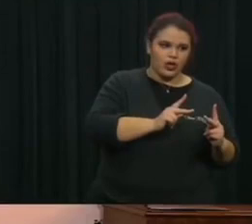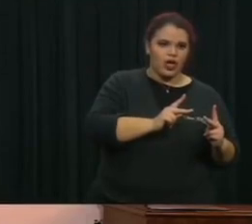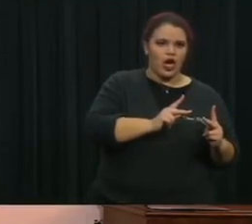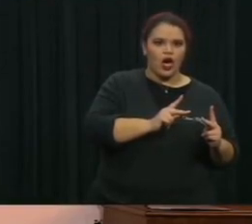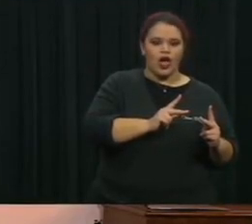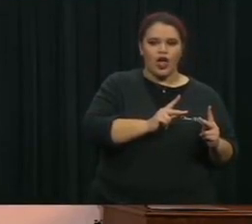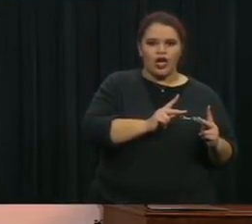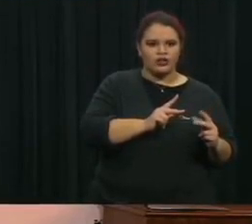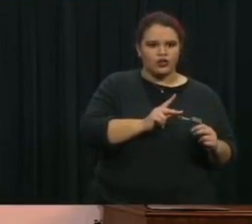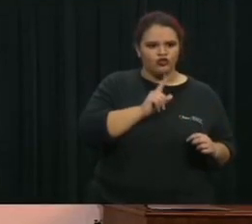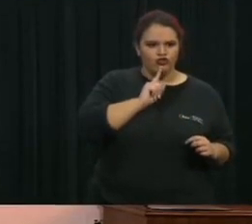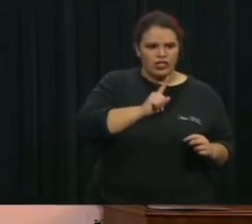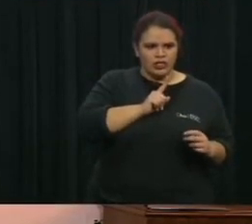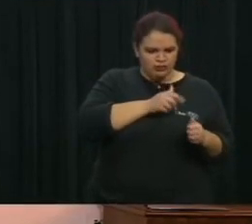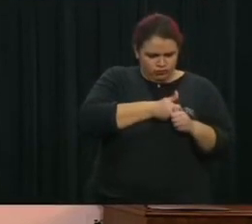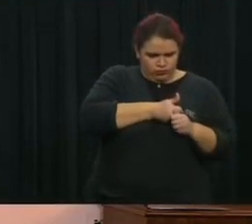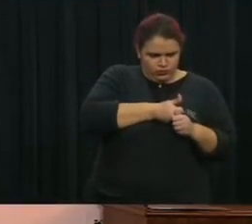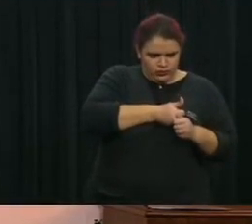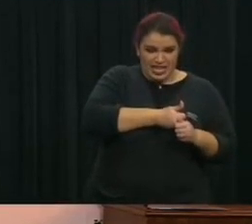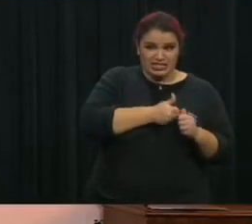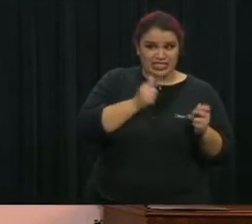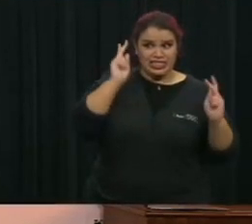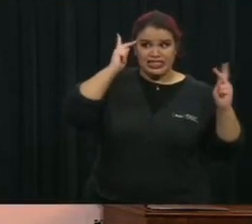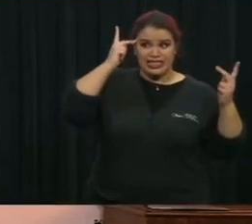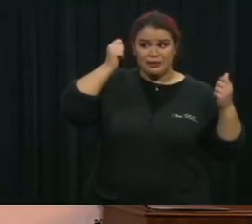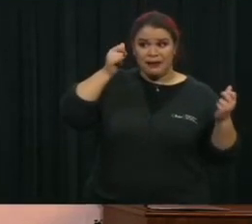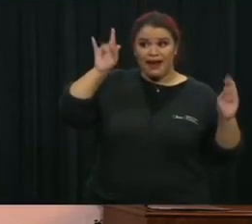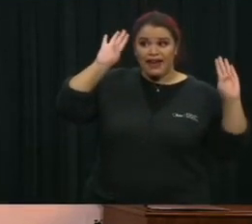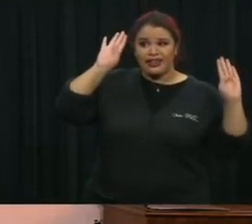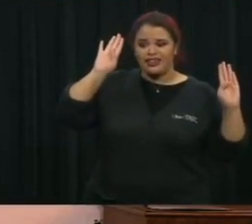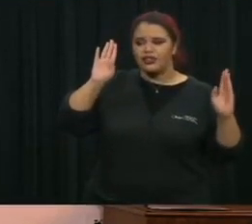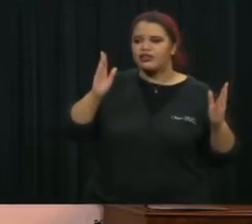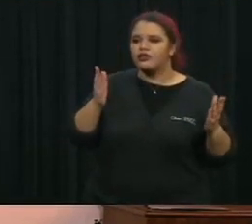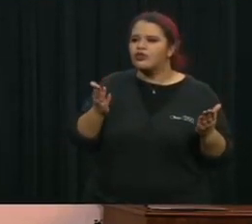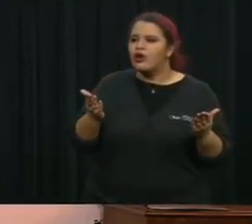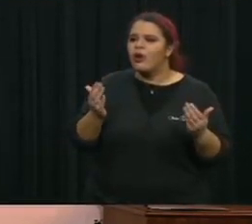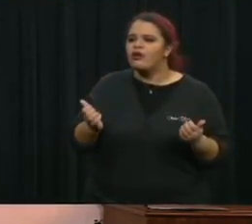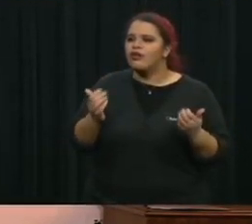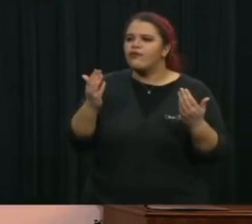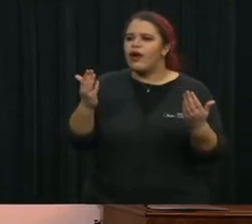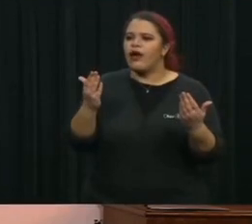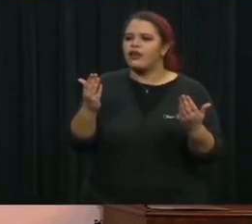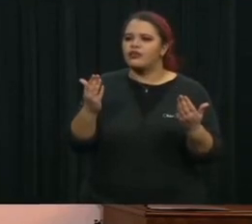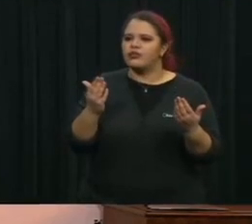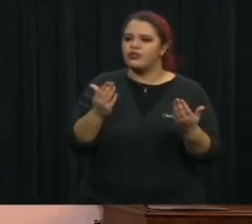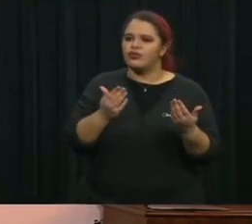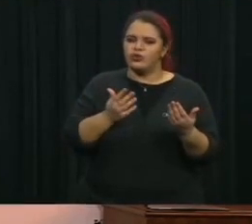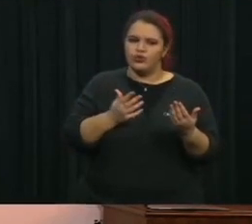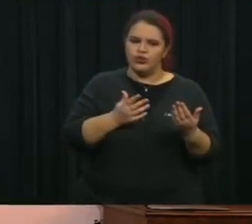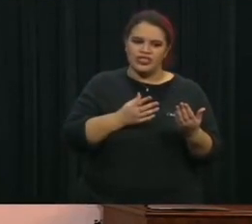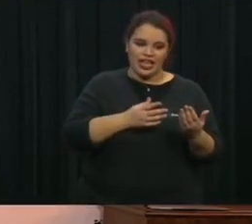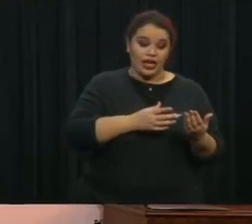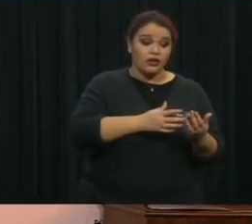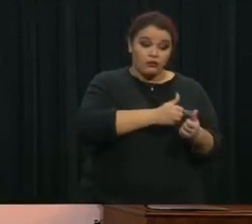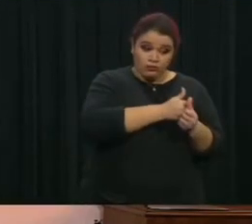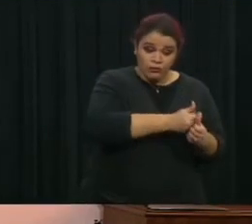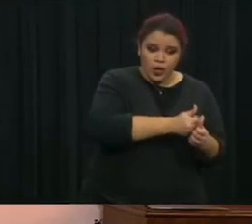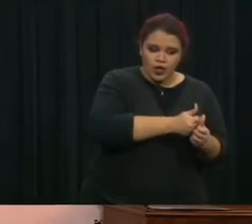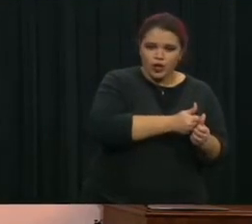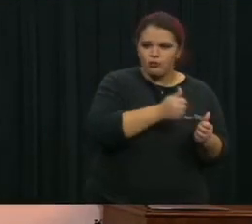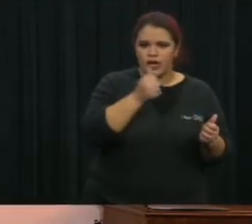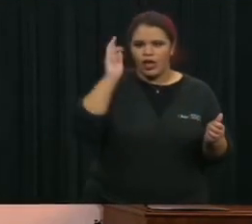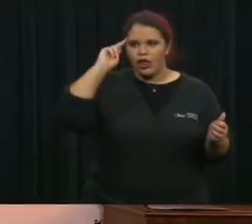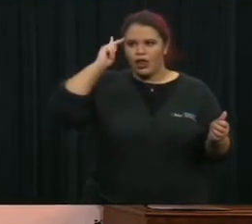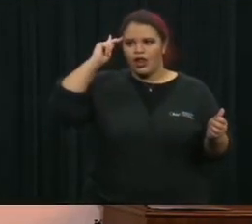maybe panicking. What advice do you have for people to try to balance taking this seriously without freaking out?